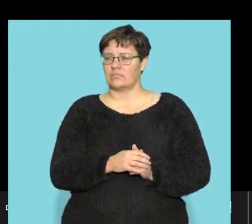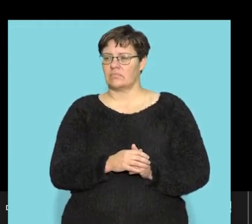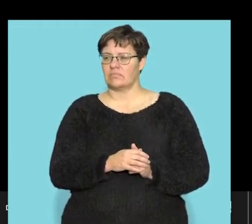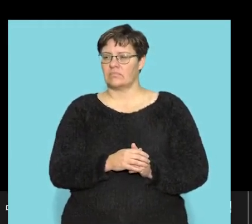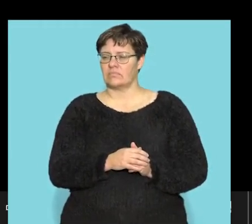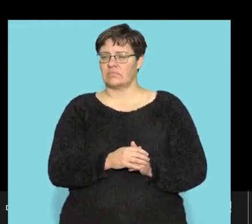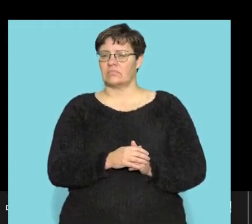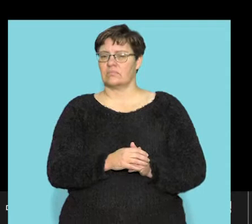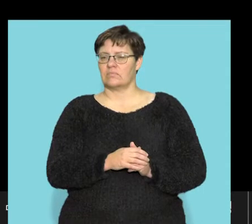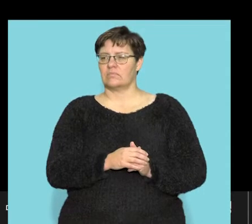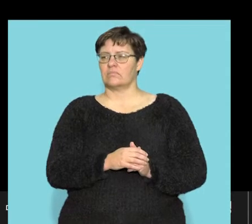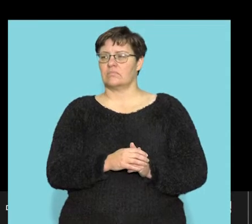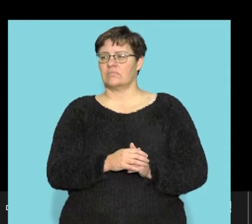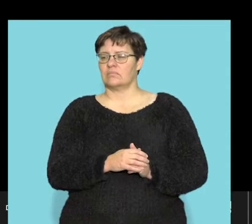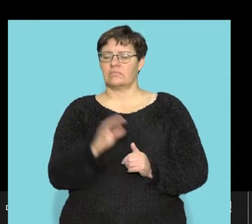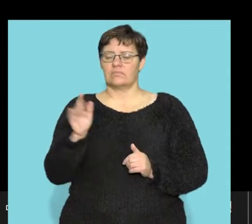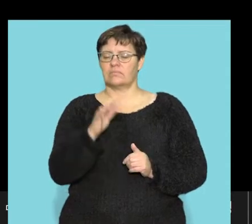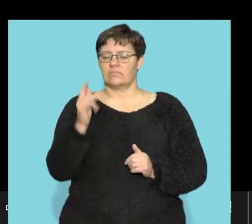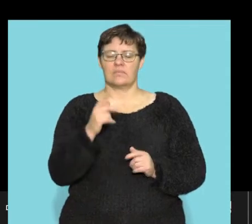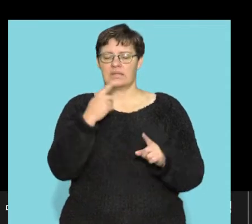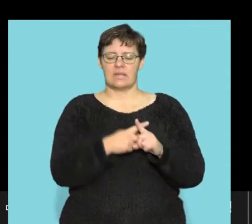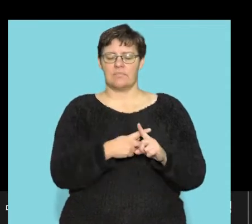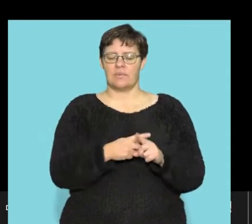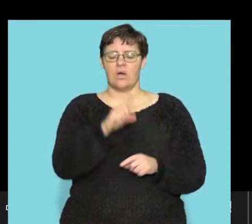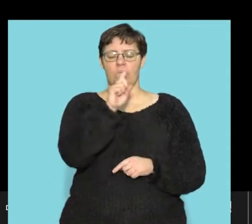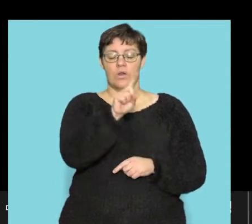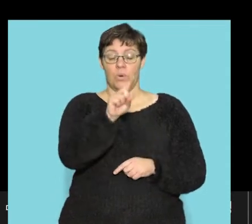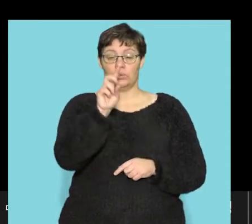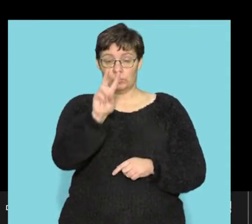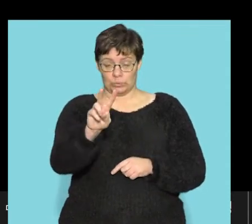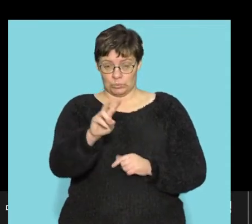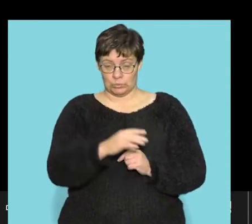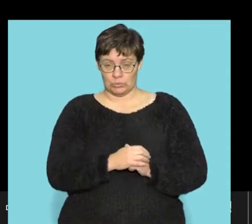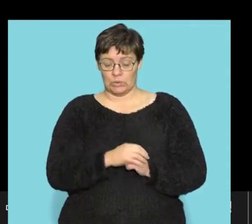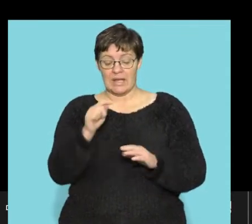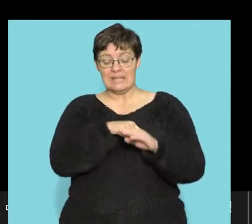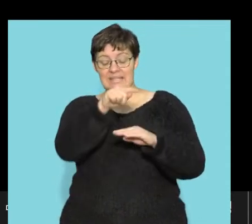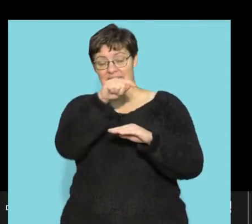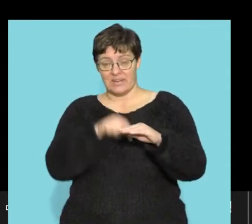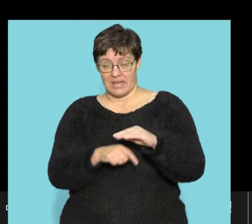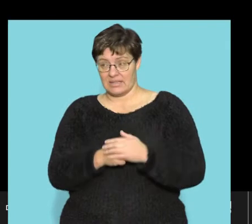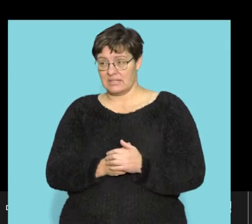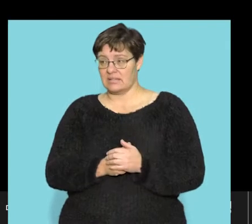126224 times the 112 divided by